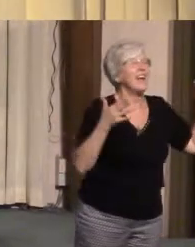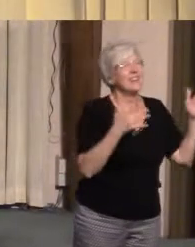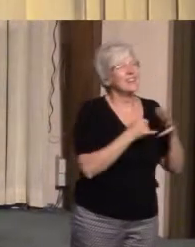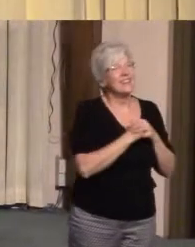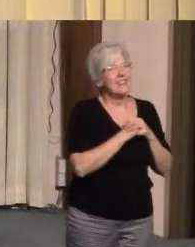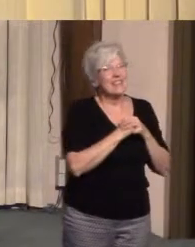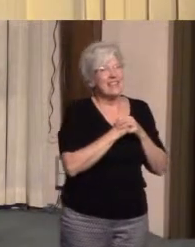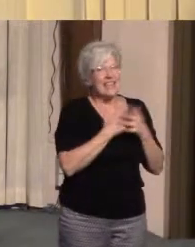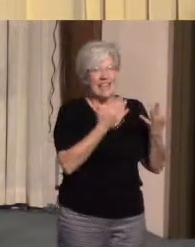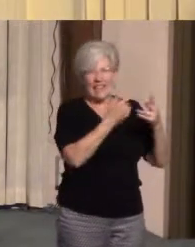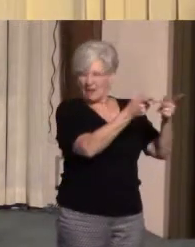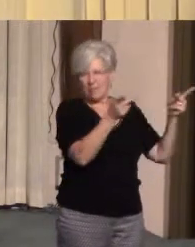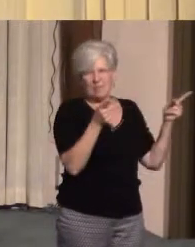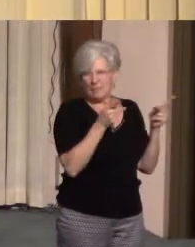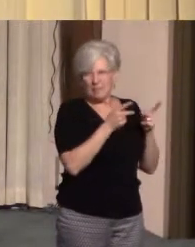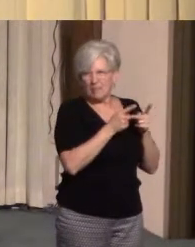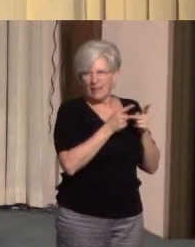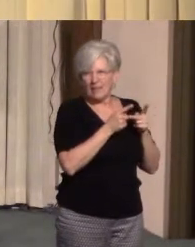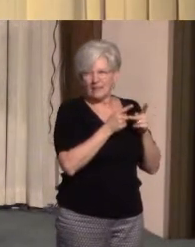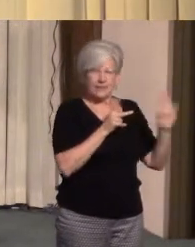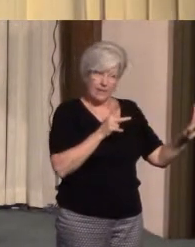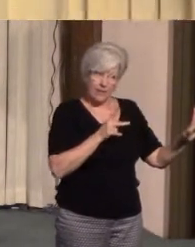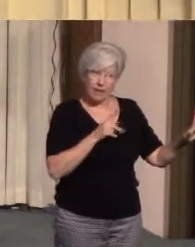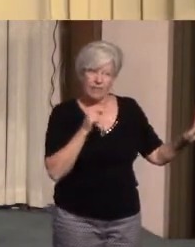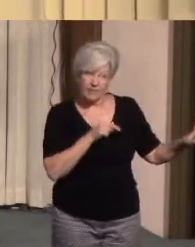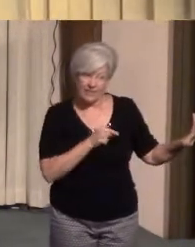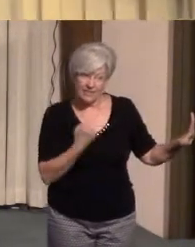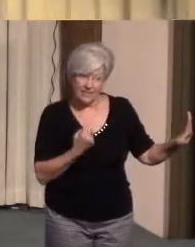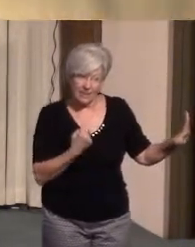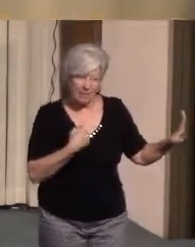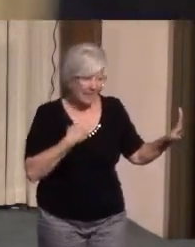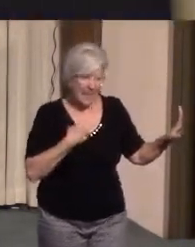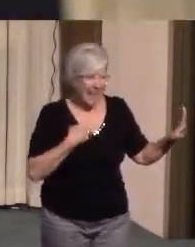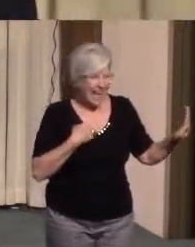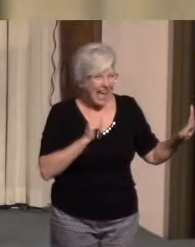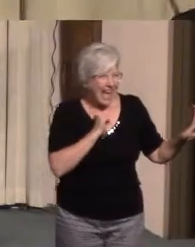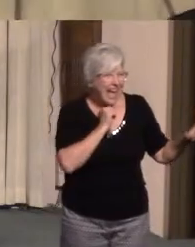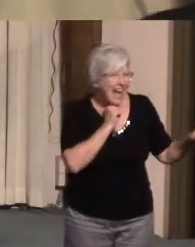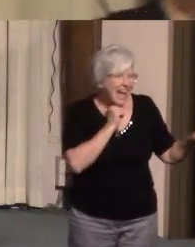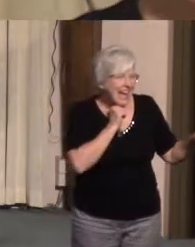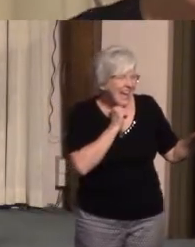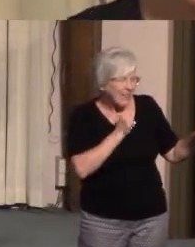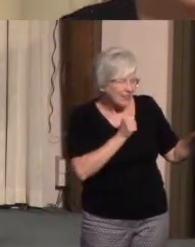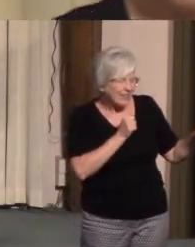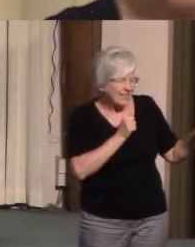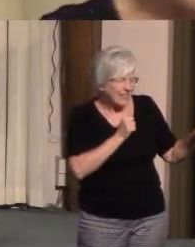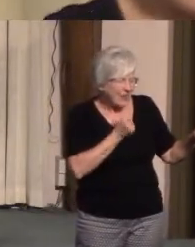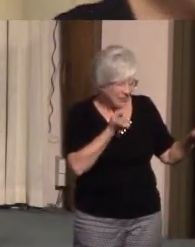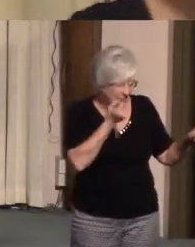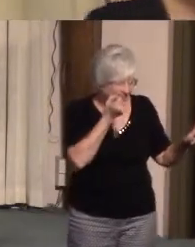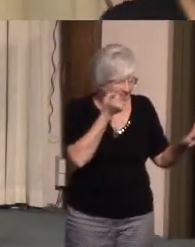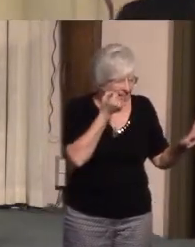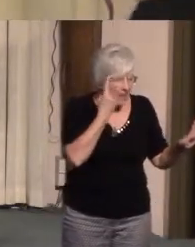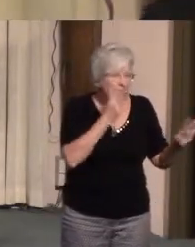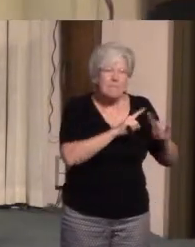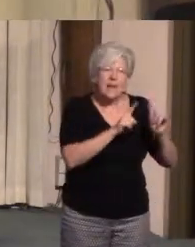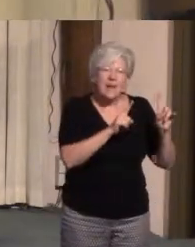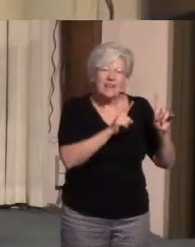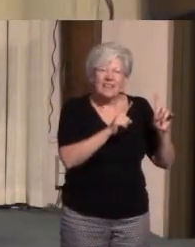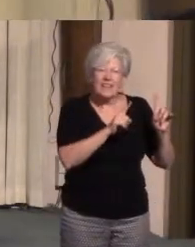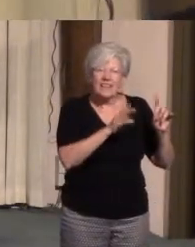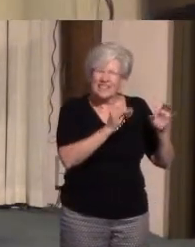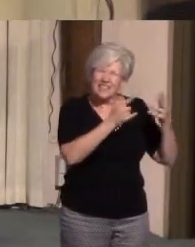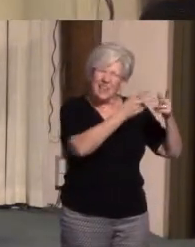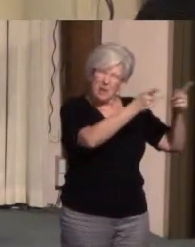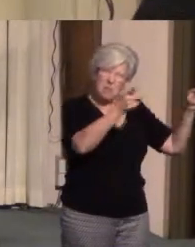and, little cherub-type people, in a place that, and this is something, I've not quite managed to grasp, wrap